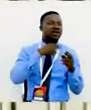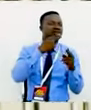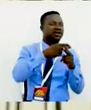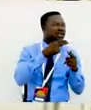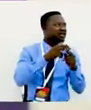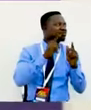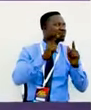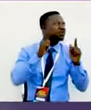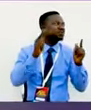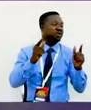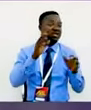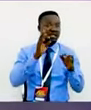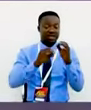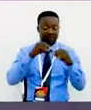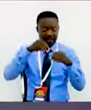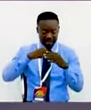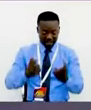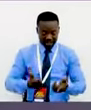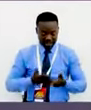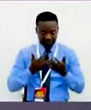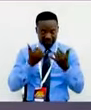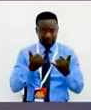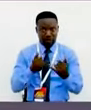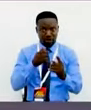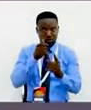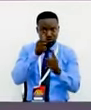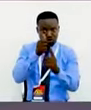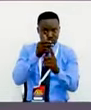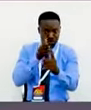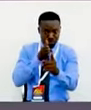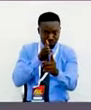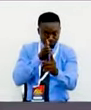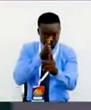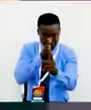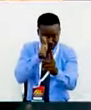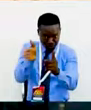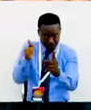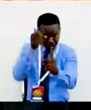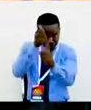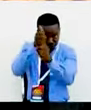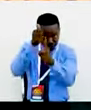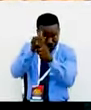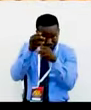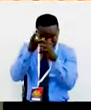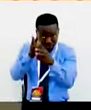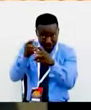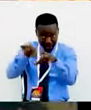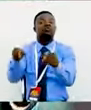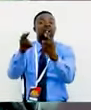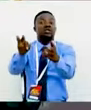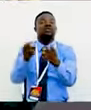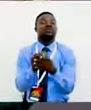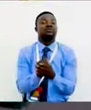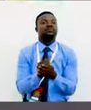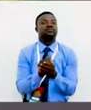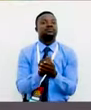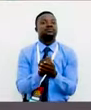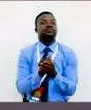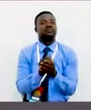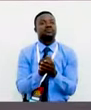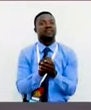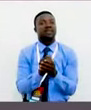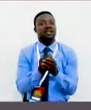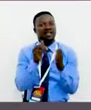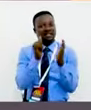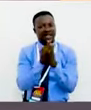If in this life you are going on your own way, you are lost. And that is the sin